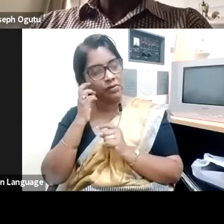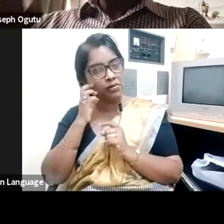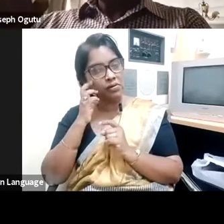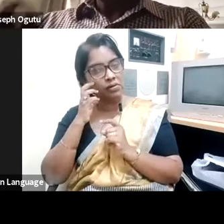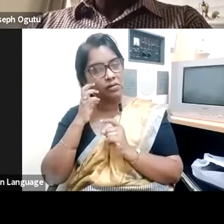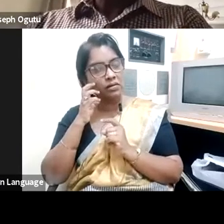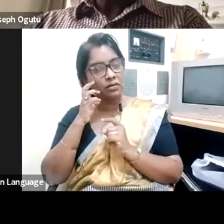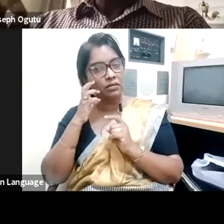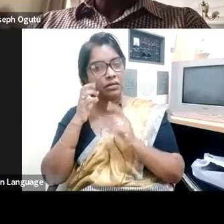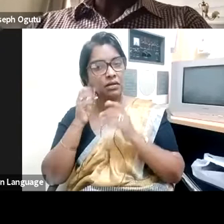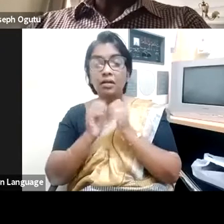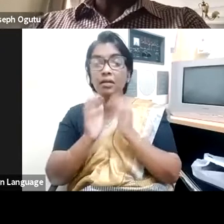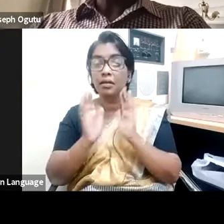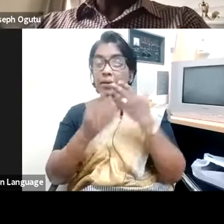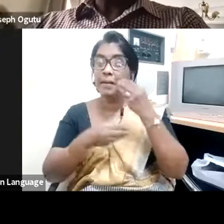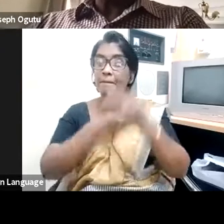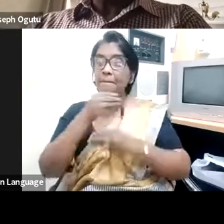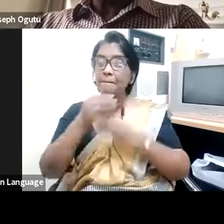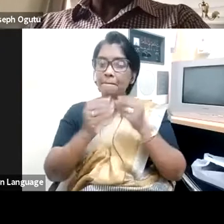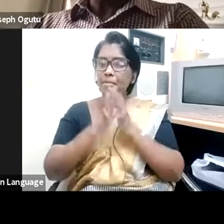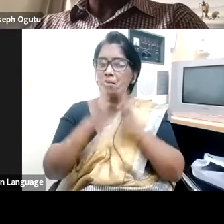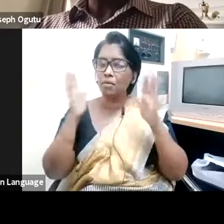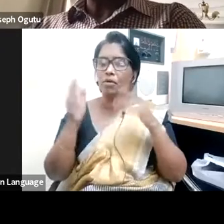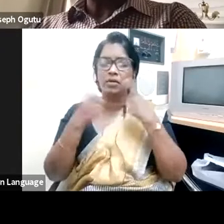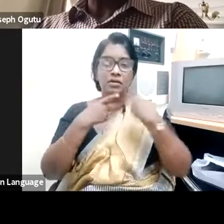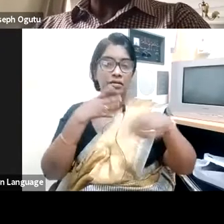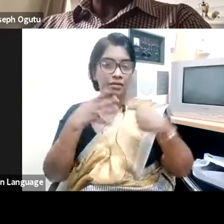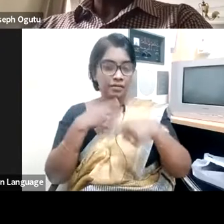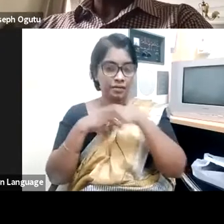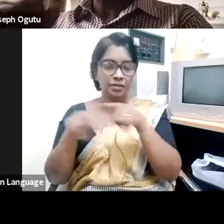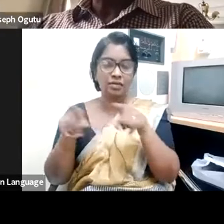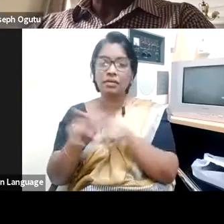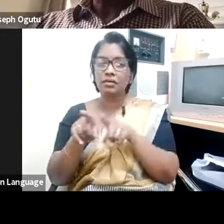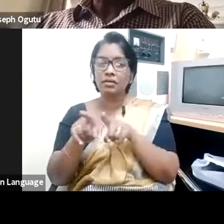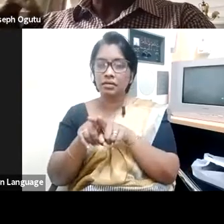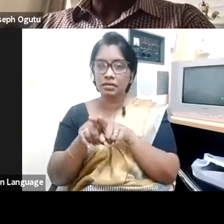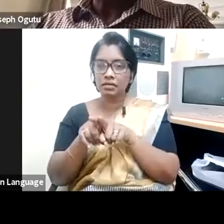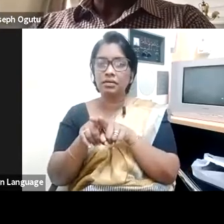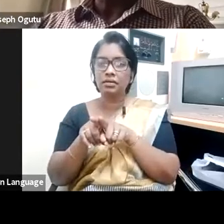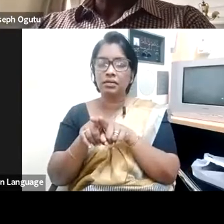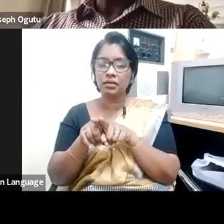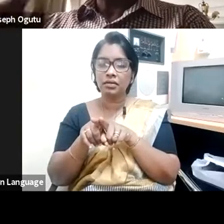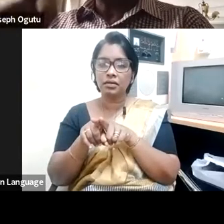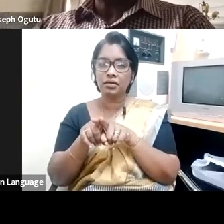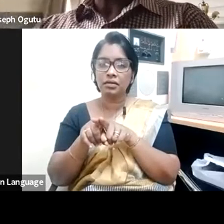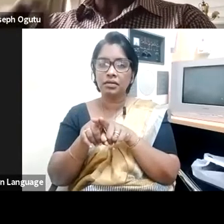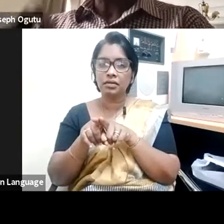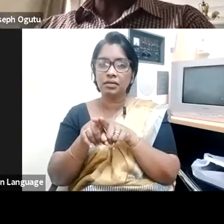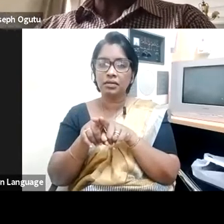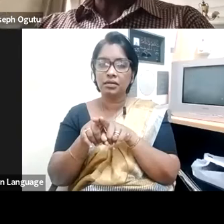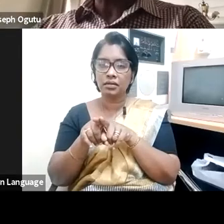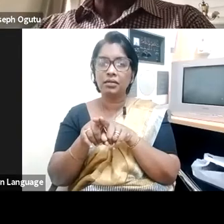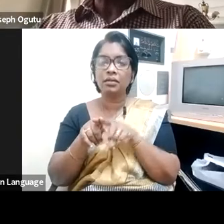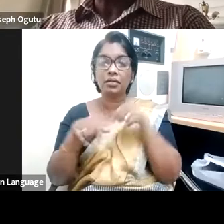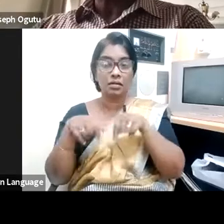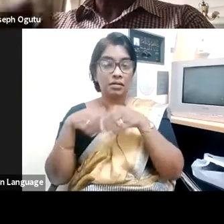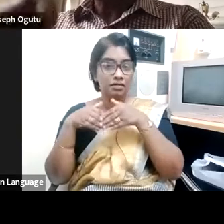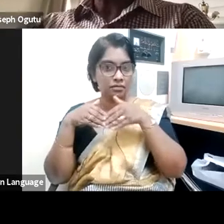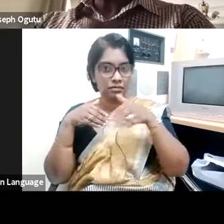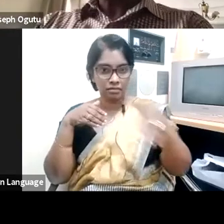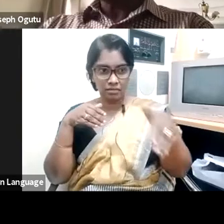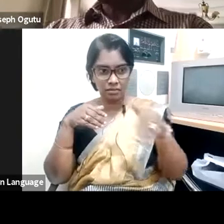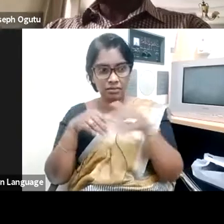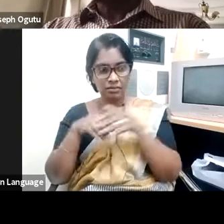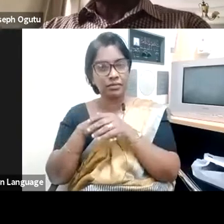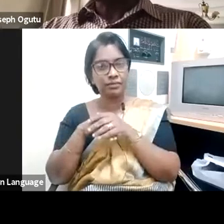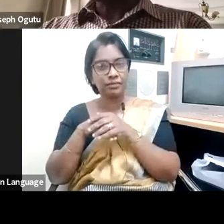platform for government and county governments to be able to collect revenue and to pay for government services over